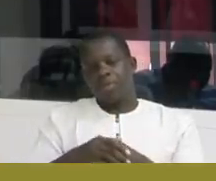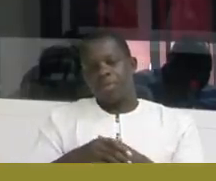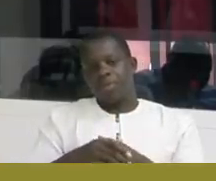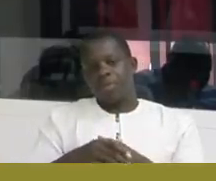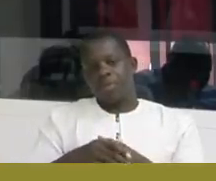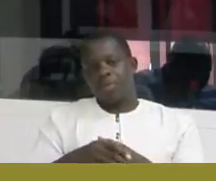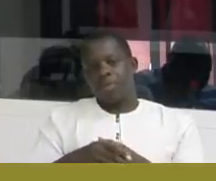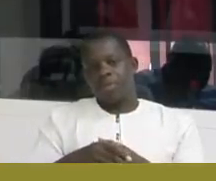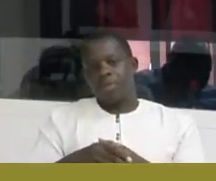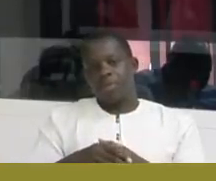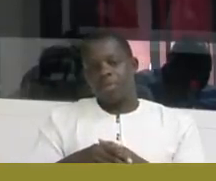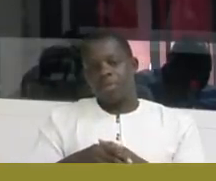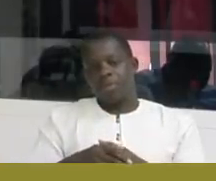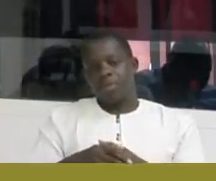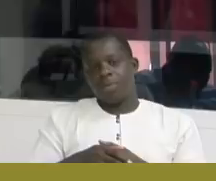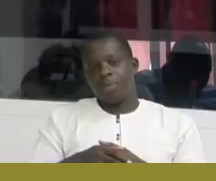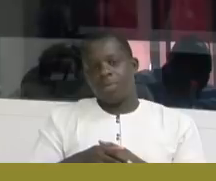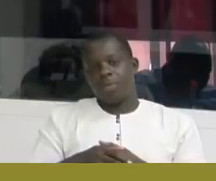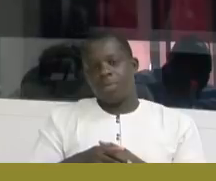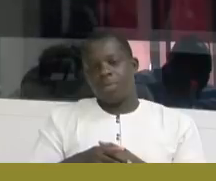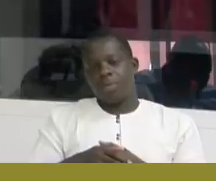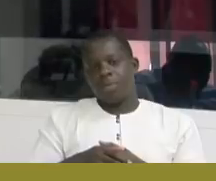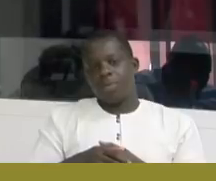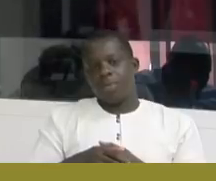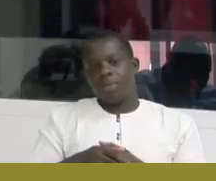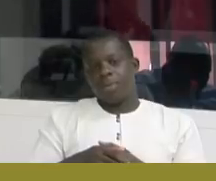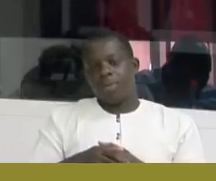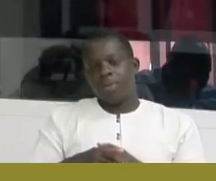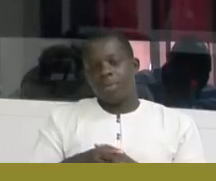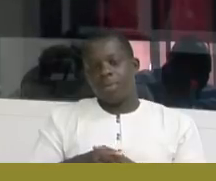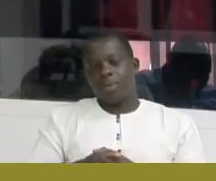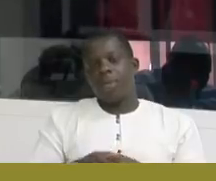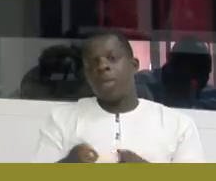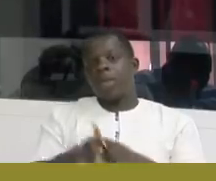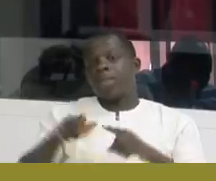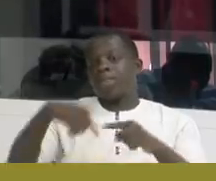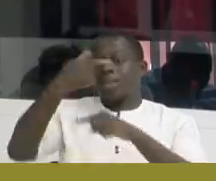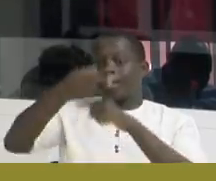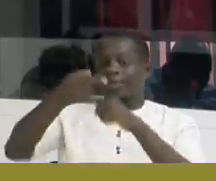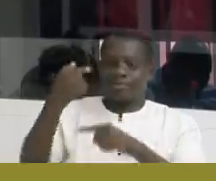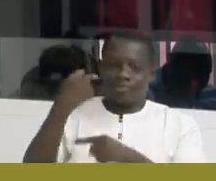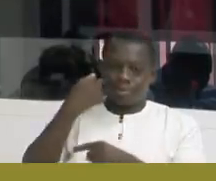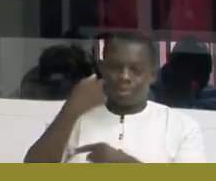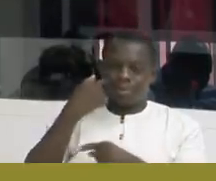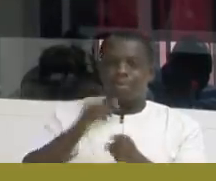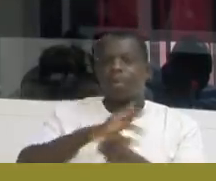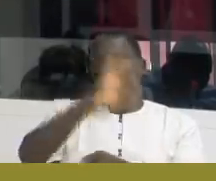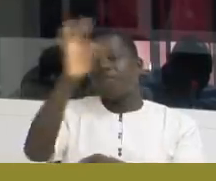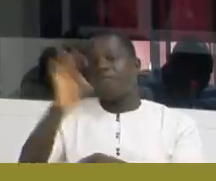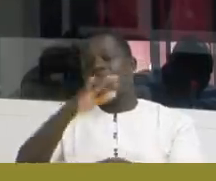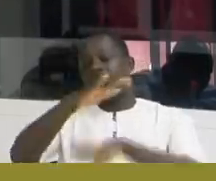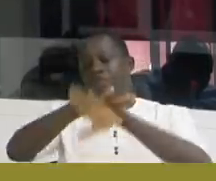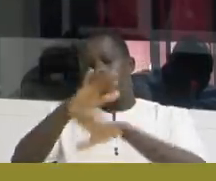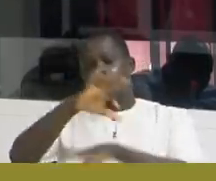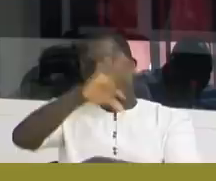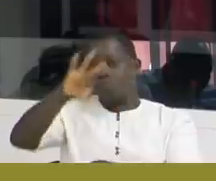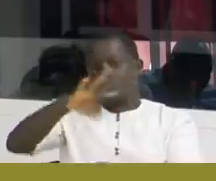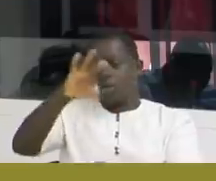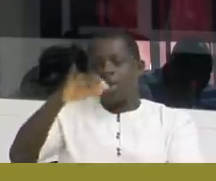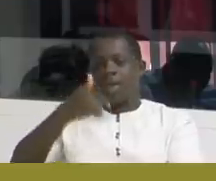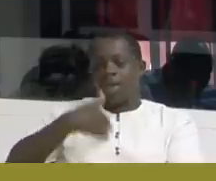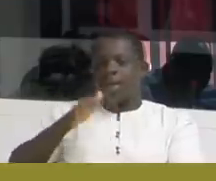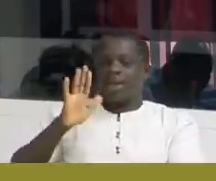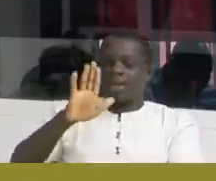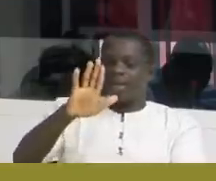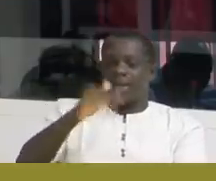to move forward a bit on issues, he said, the next day, that very Thursday, it is later I had